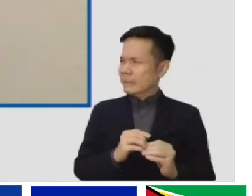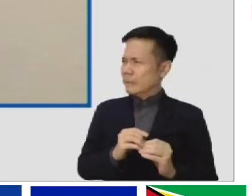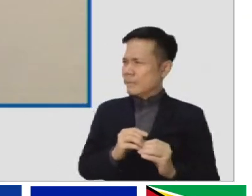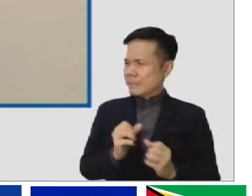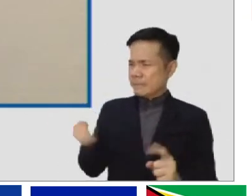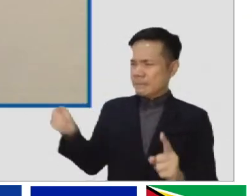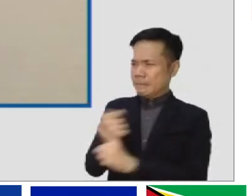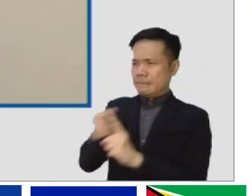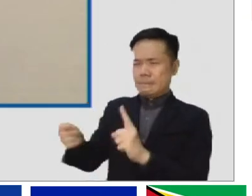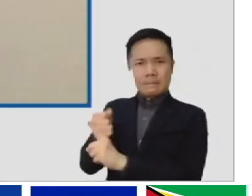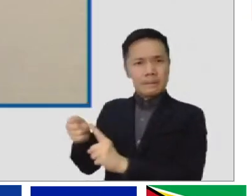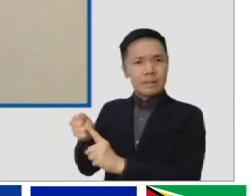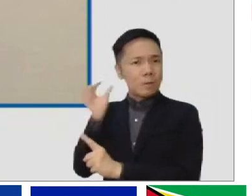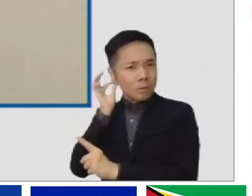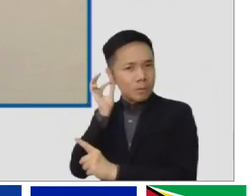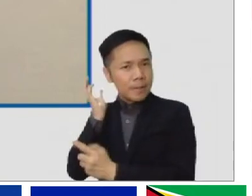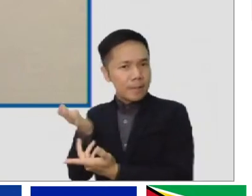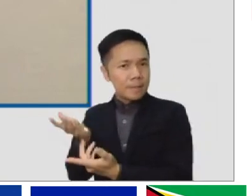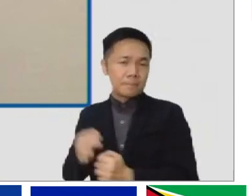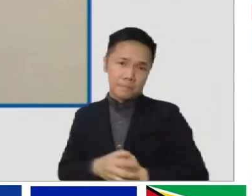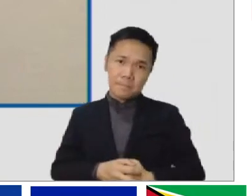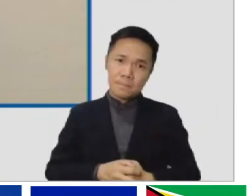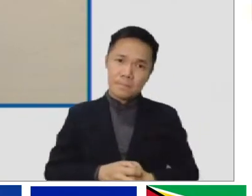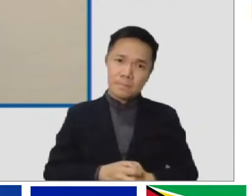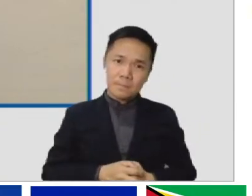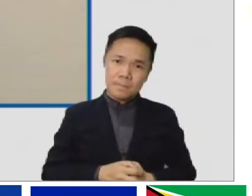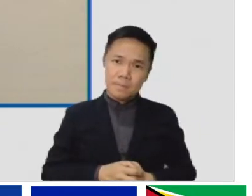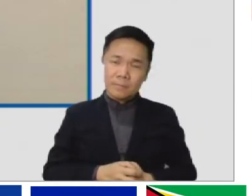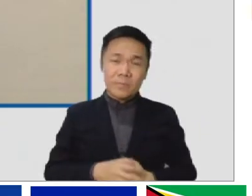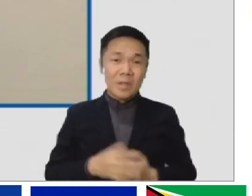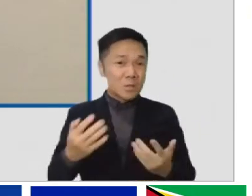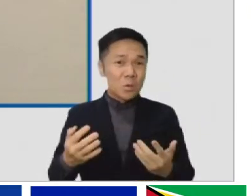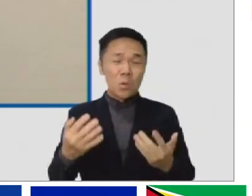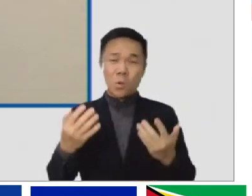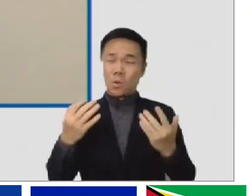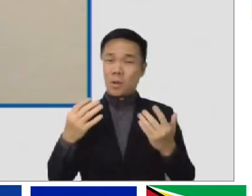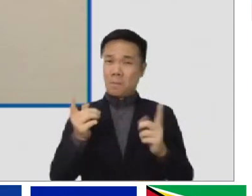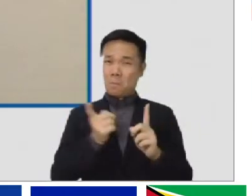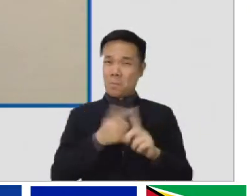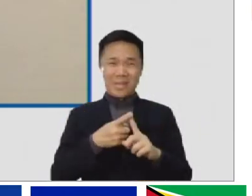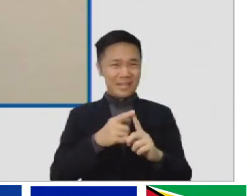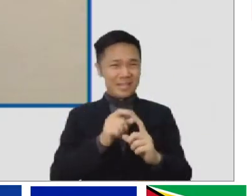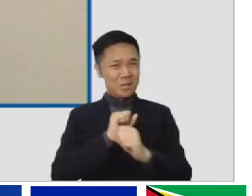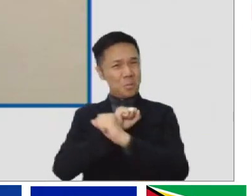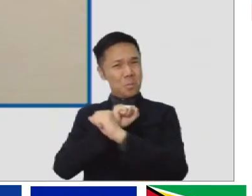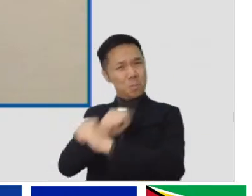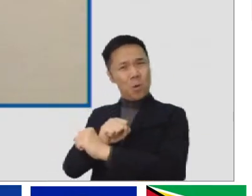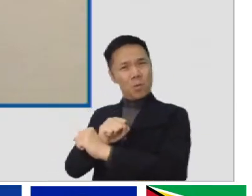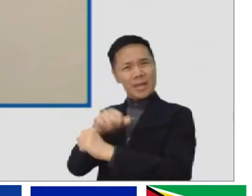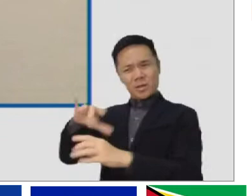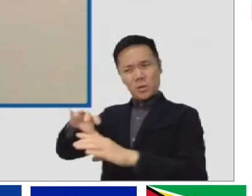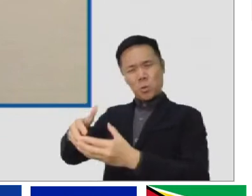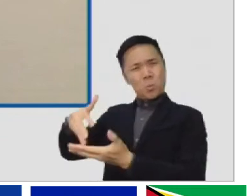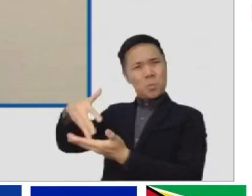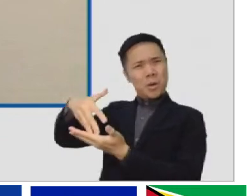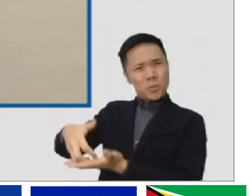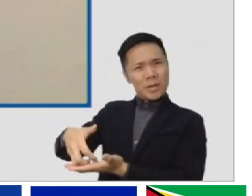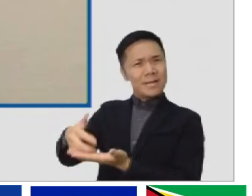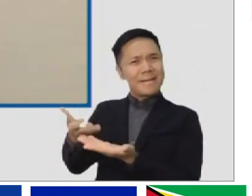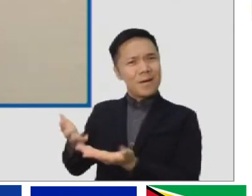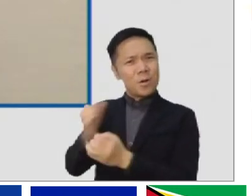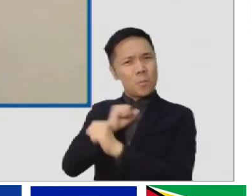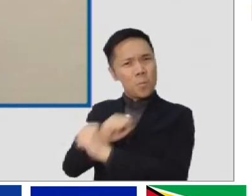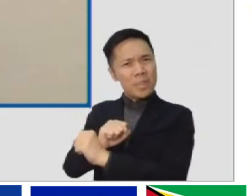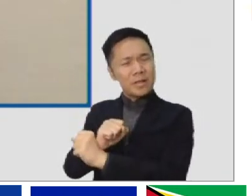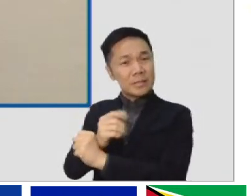be the protection of the vulnerable. And that was addressed in terms